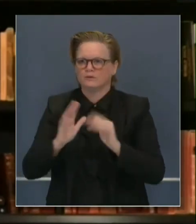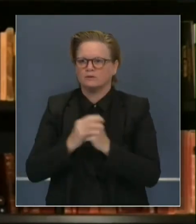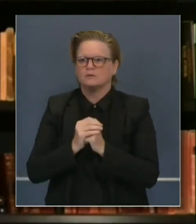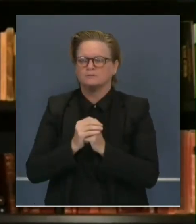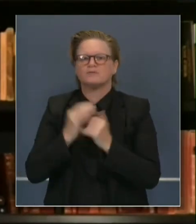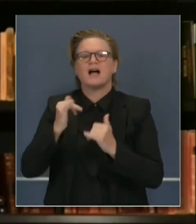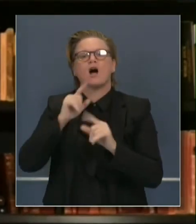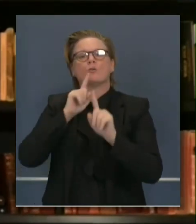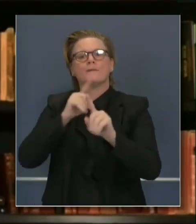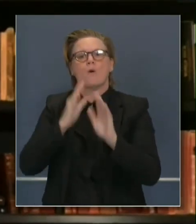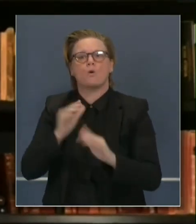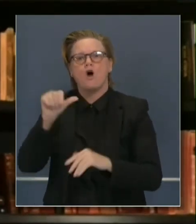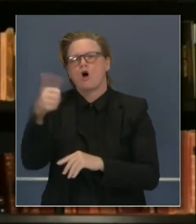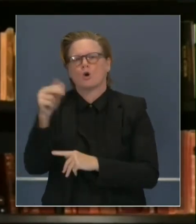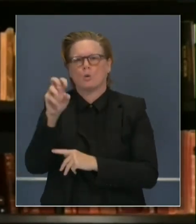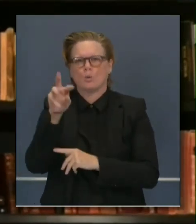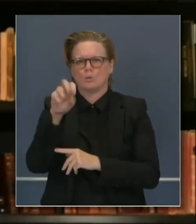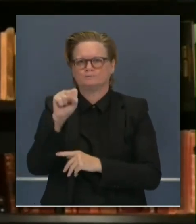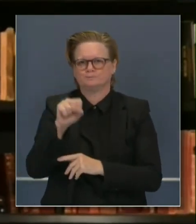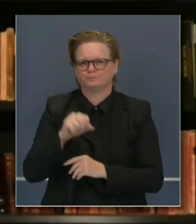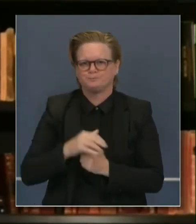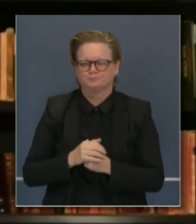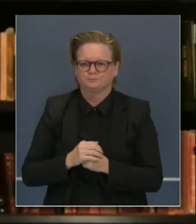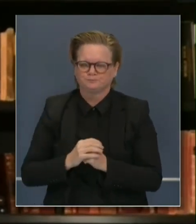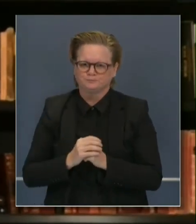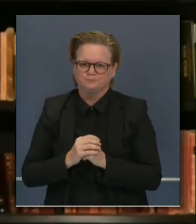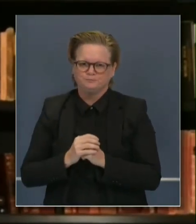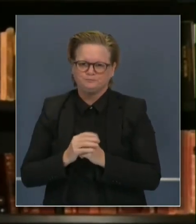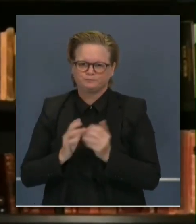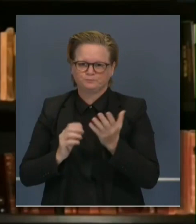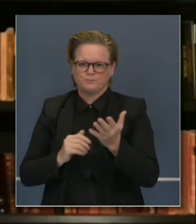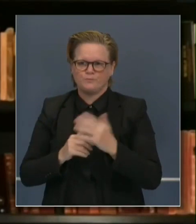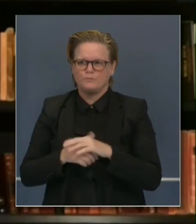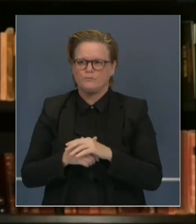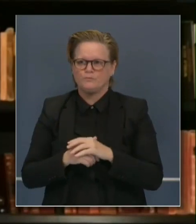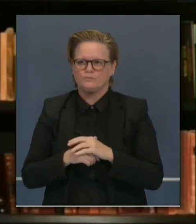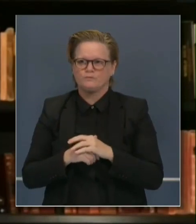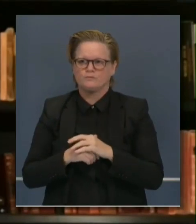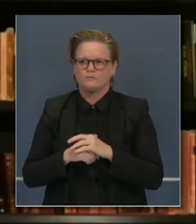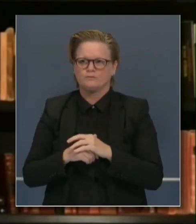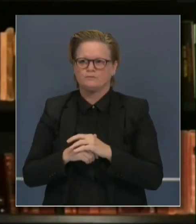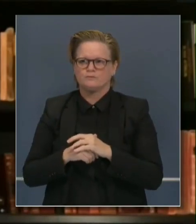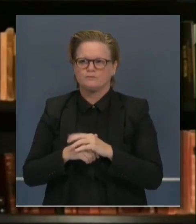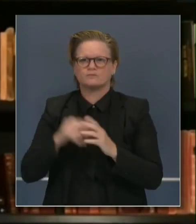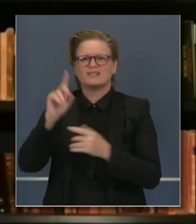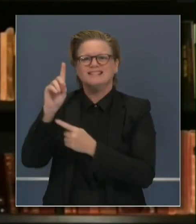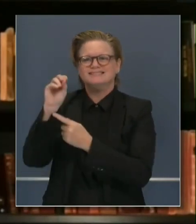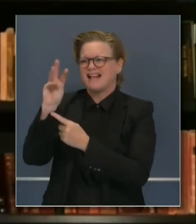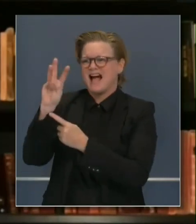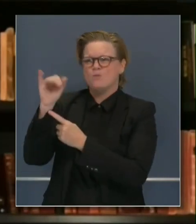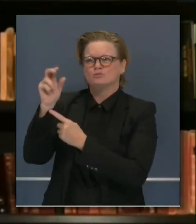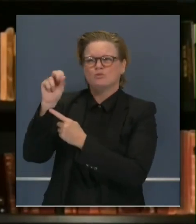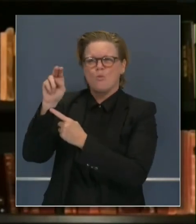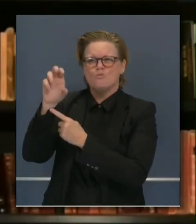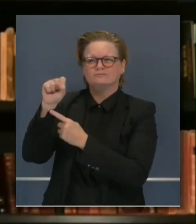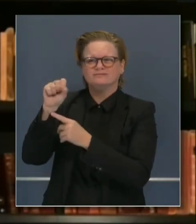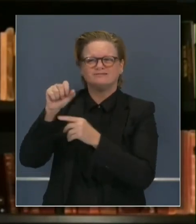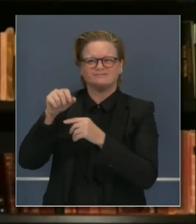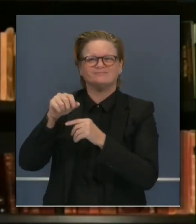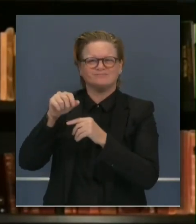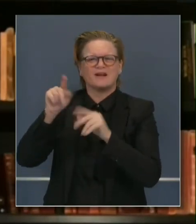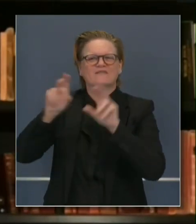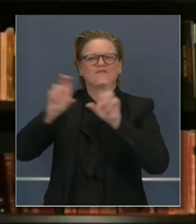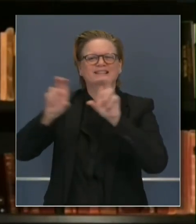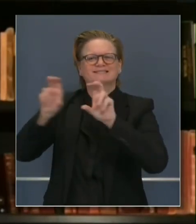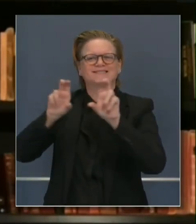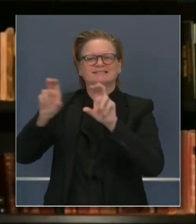Governor, I wanted to go back to vaccines for a moment. Dow Jones is reporting this morning that Pfizer is now warning that it may only be able to produce